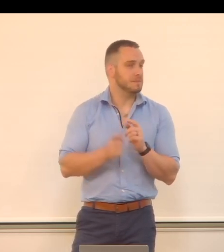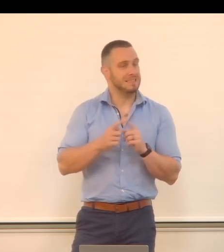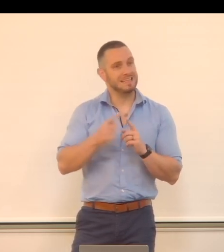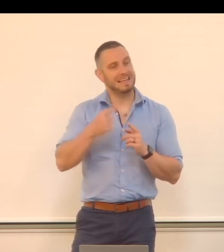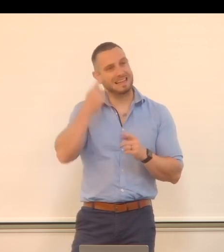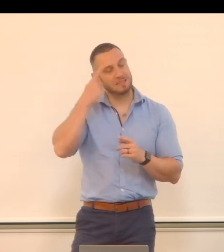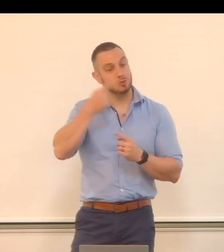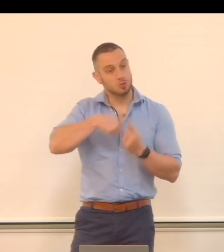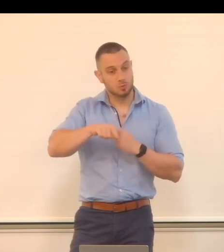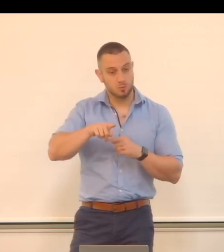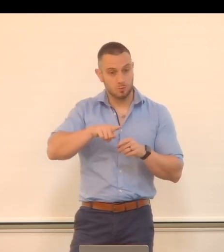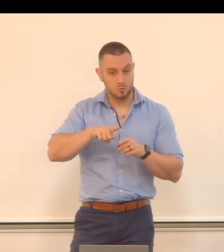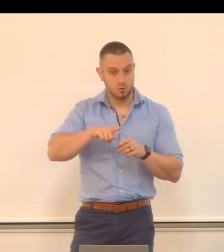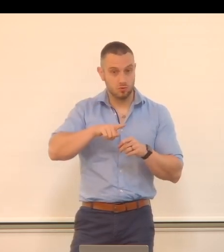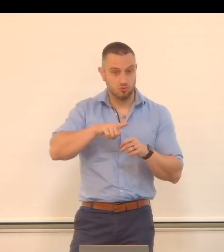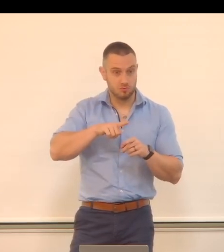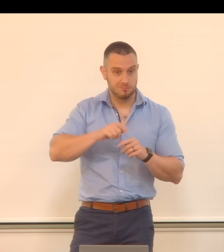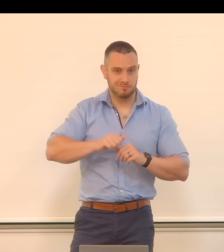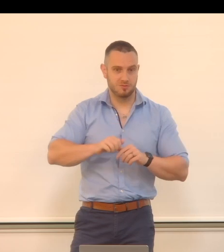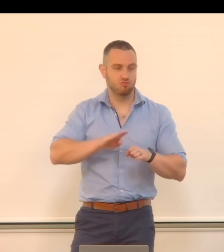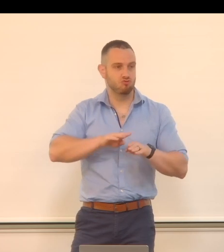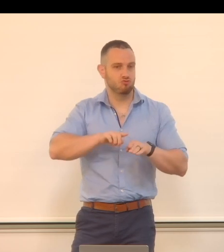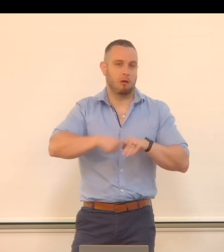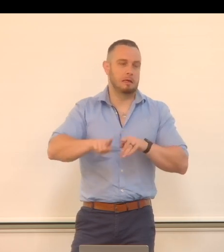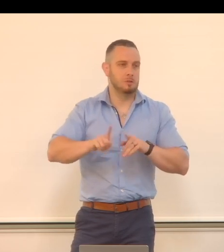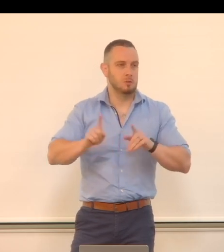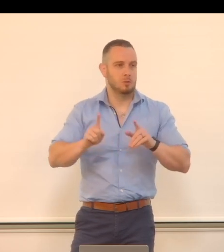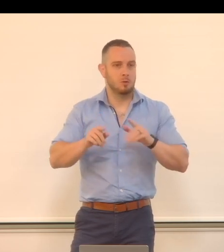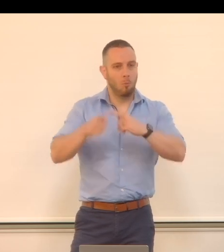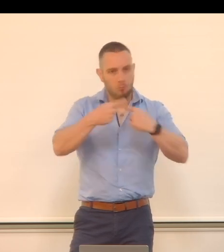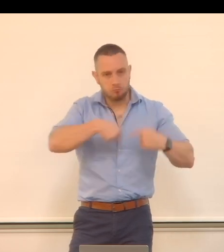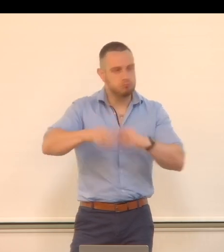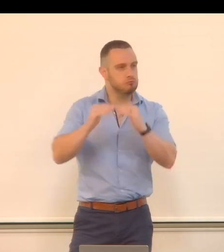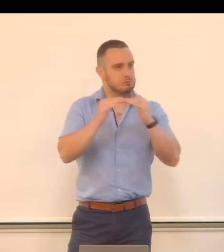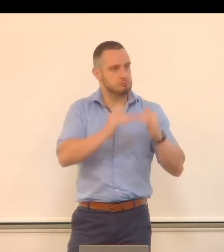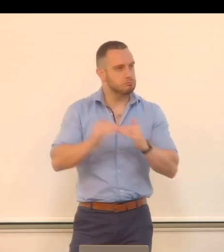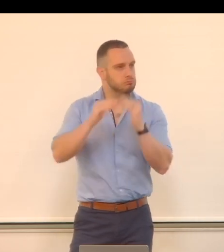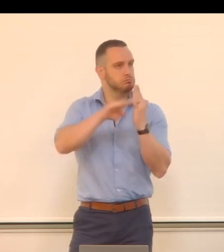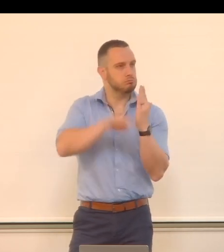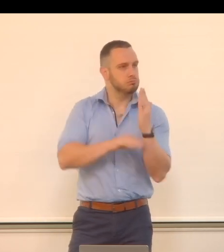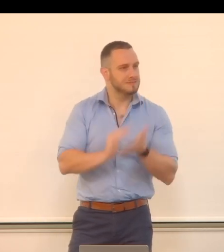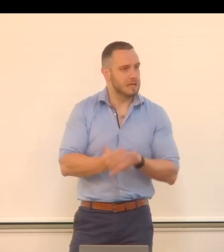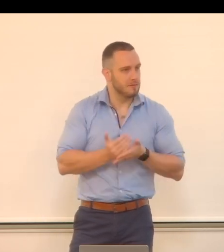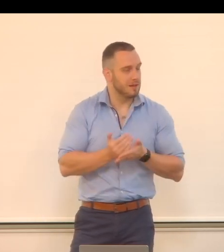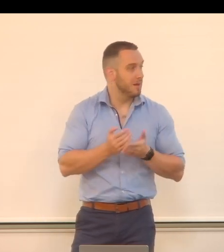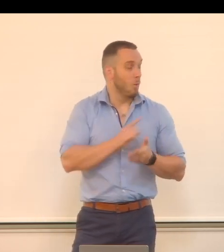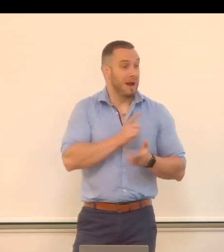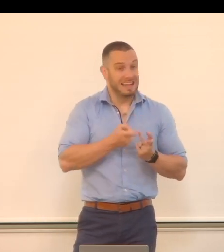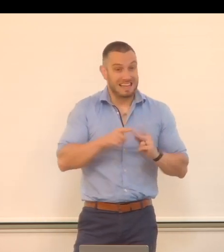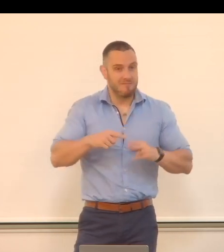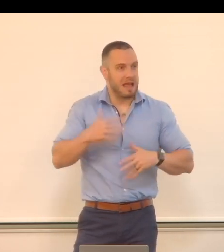analogs and to create some safety standards is a good thing, so that we improve them all. Because if there are injuries